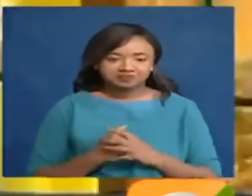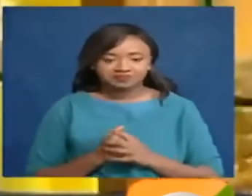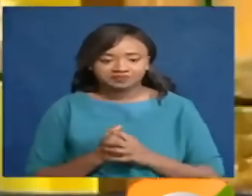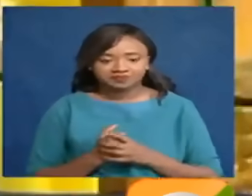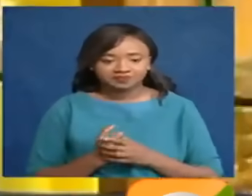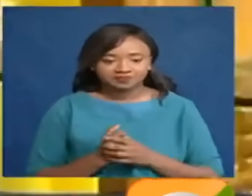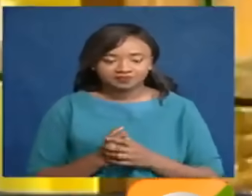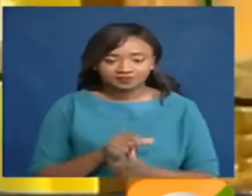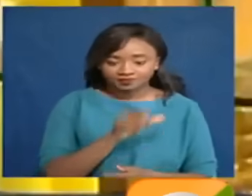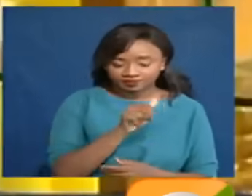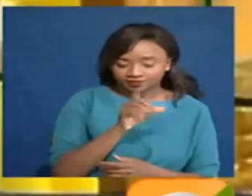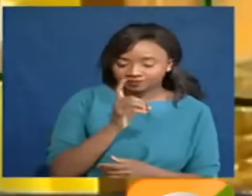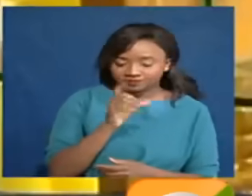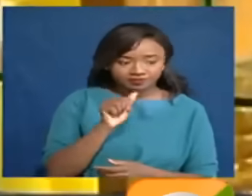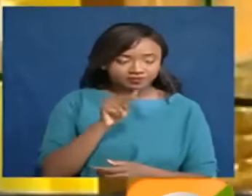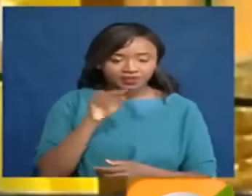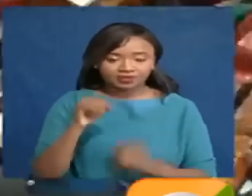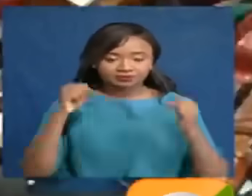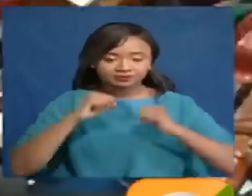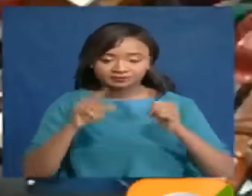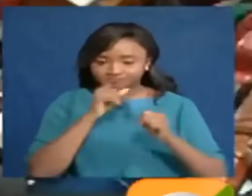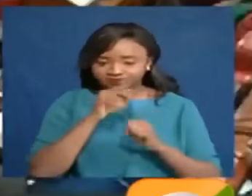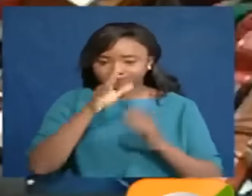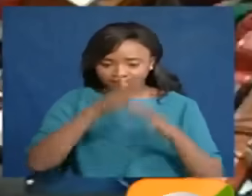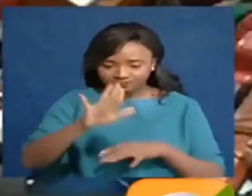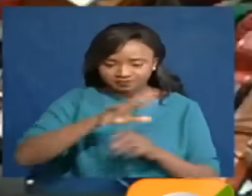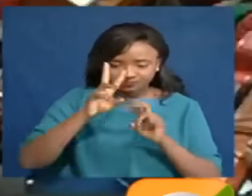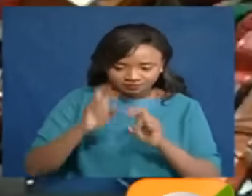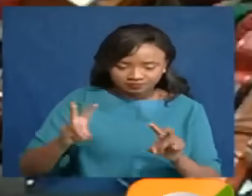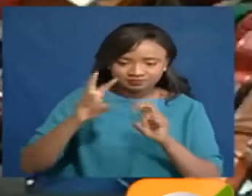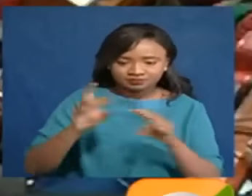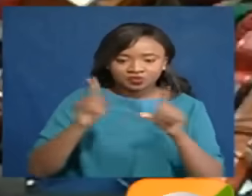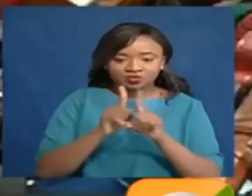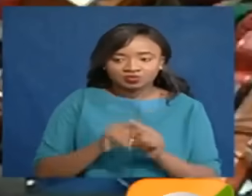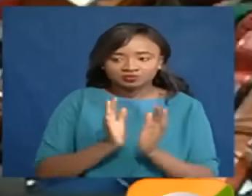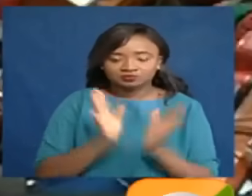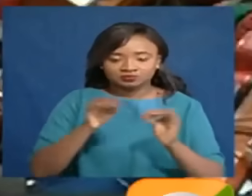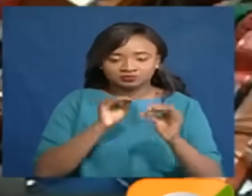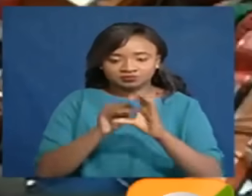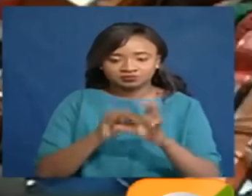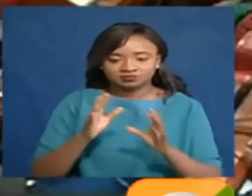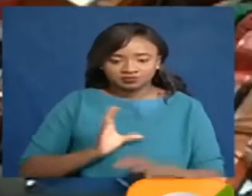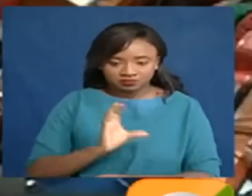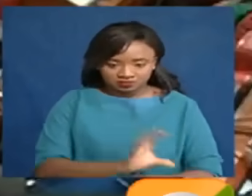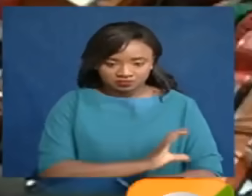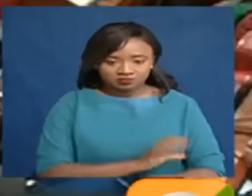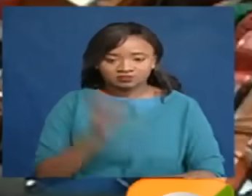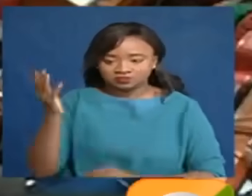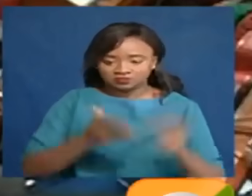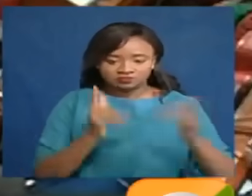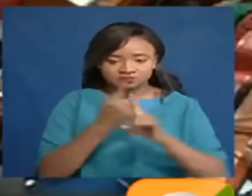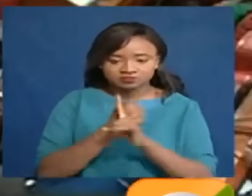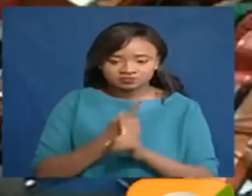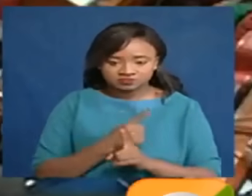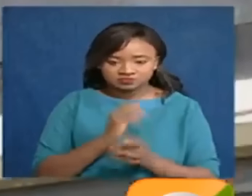The Adani deals were already facing parliamentary scrutiny, with the Public Investment Committee on Commercial Affairs bringing in Auditor General